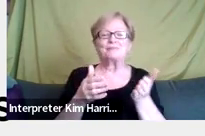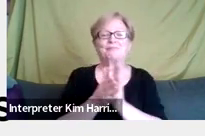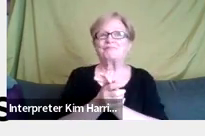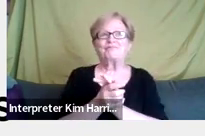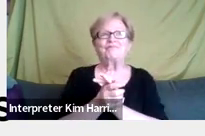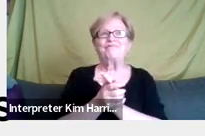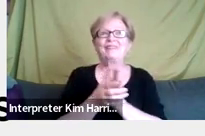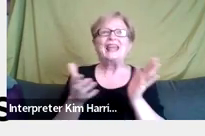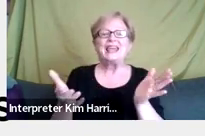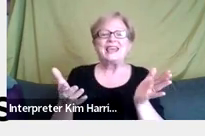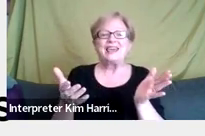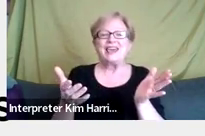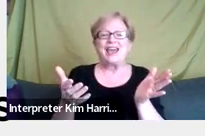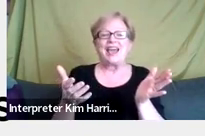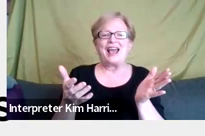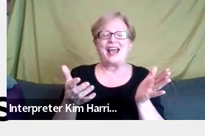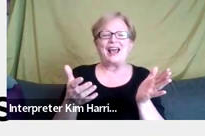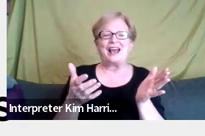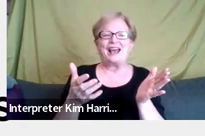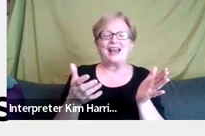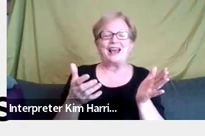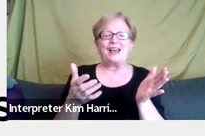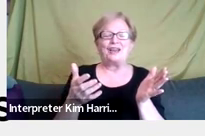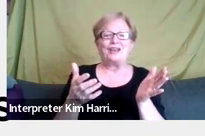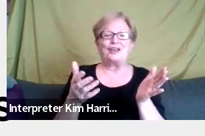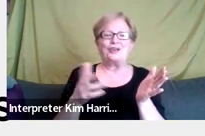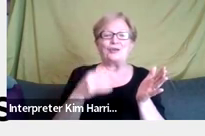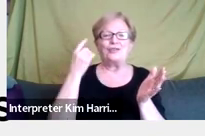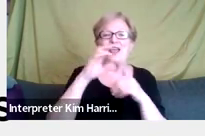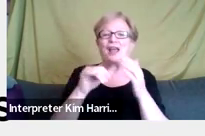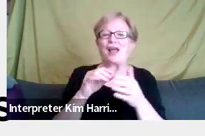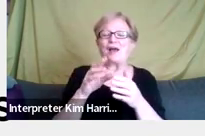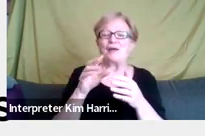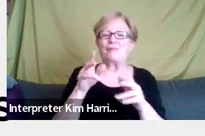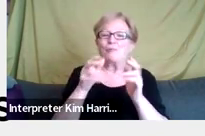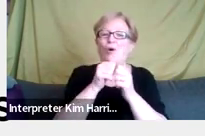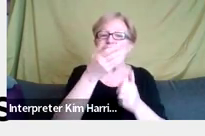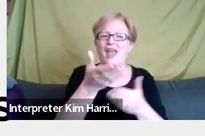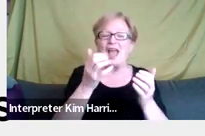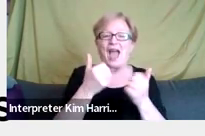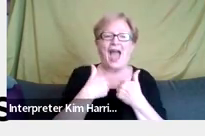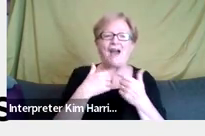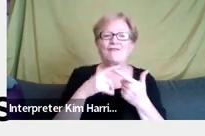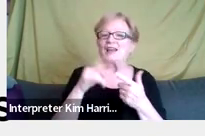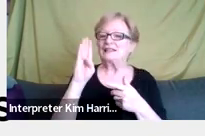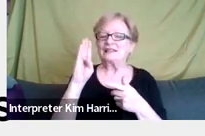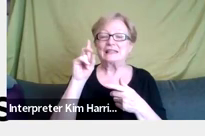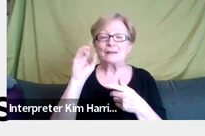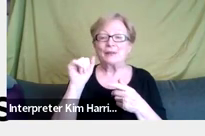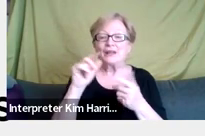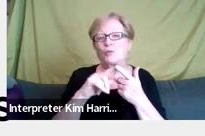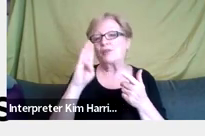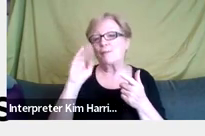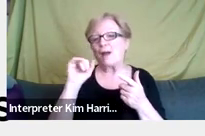some accomplishments of BIPOC women with disabilities in history. So the